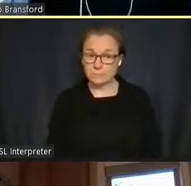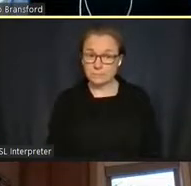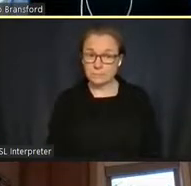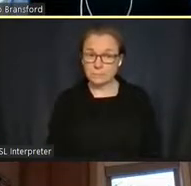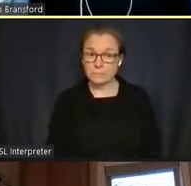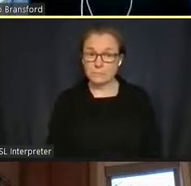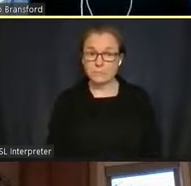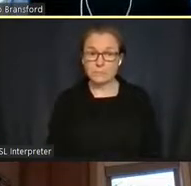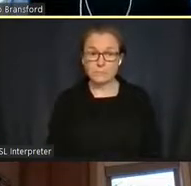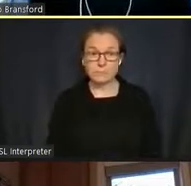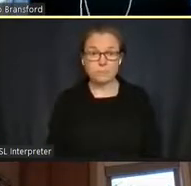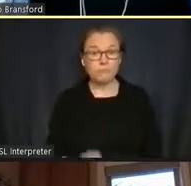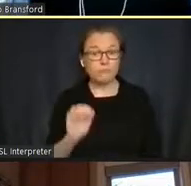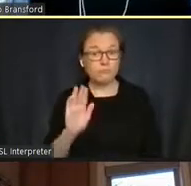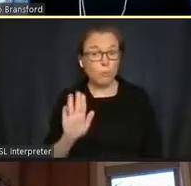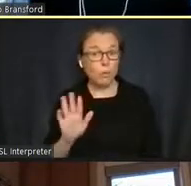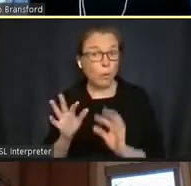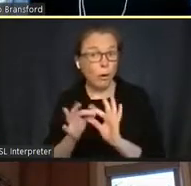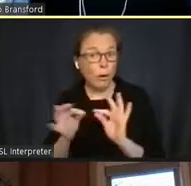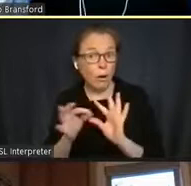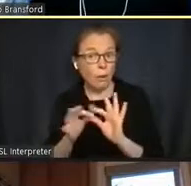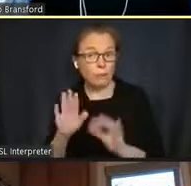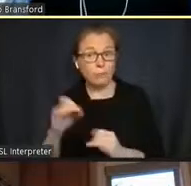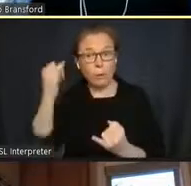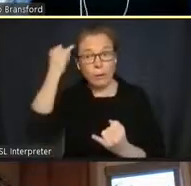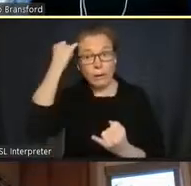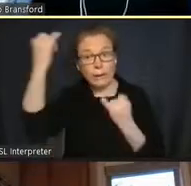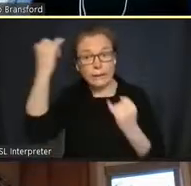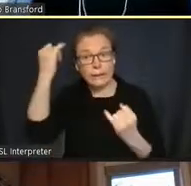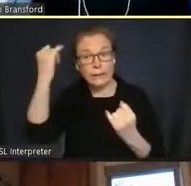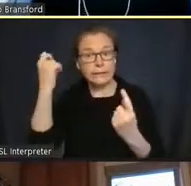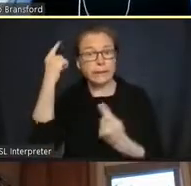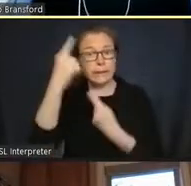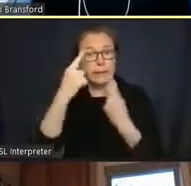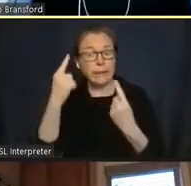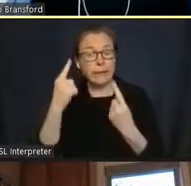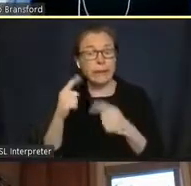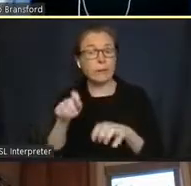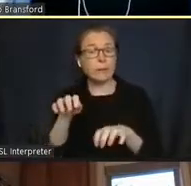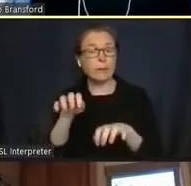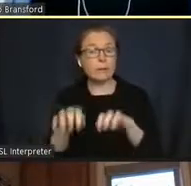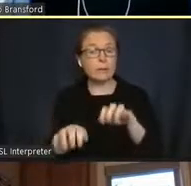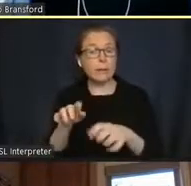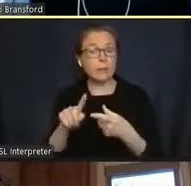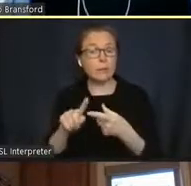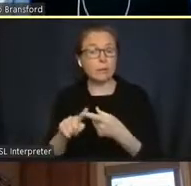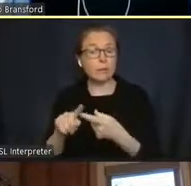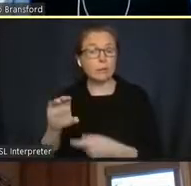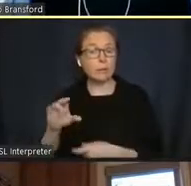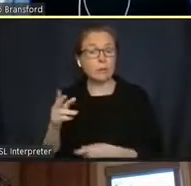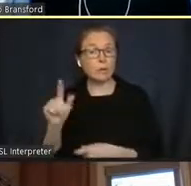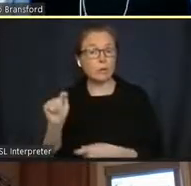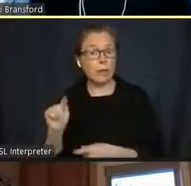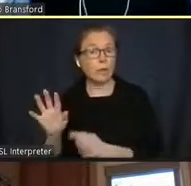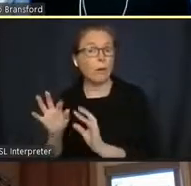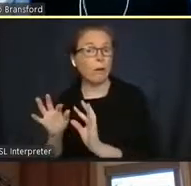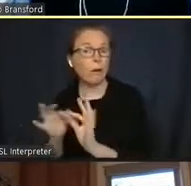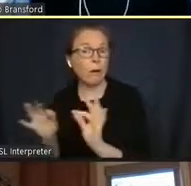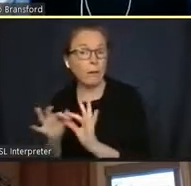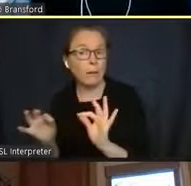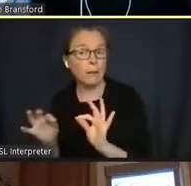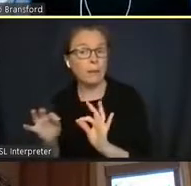your comments as you have them in chat, but please save your questions for the breakout